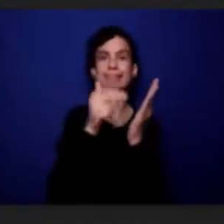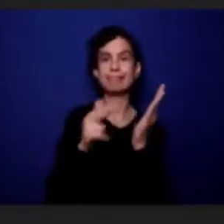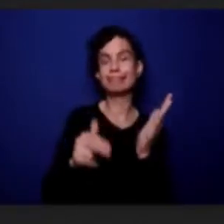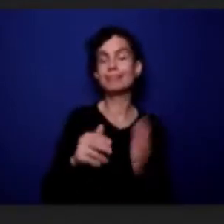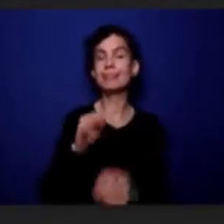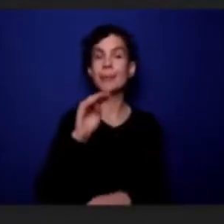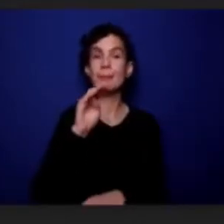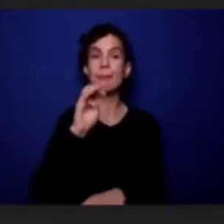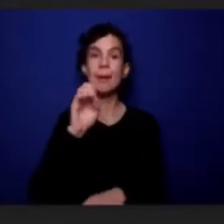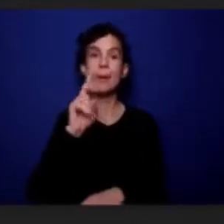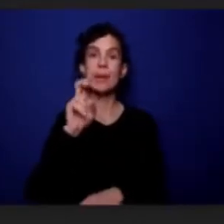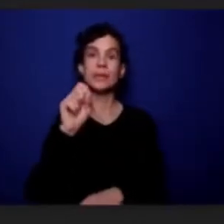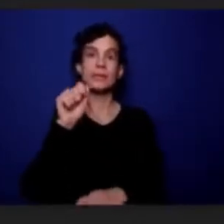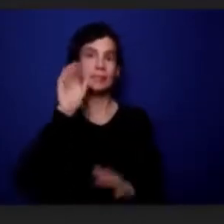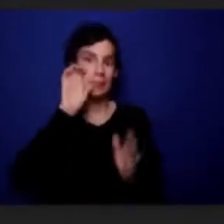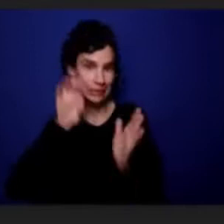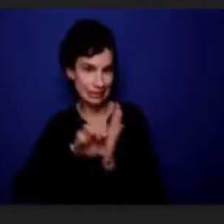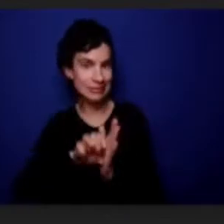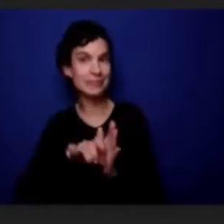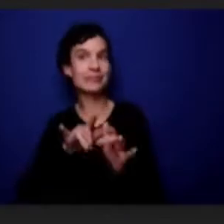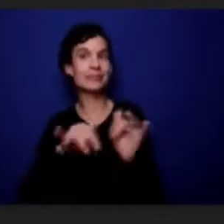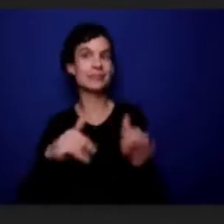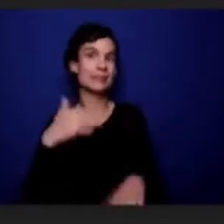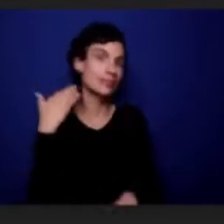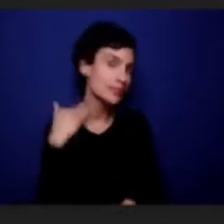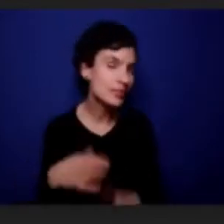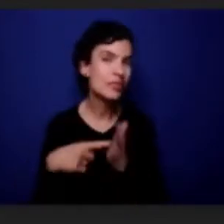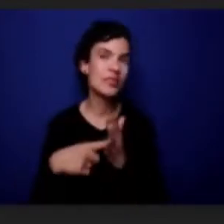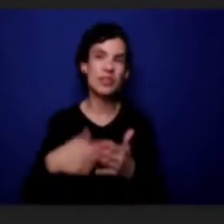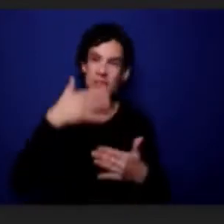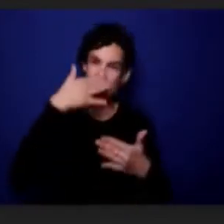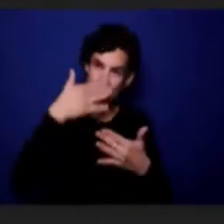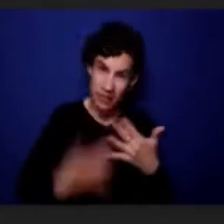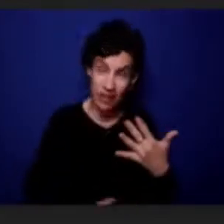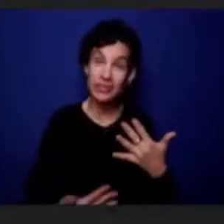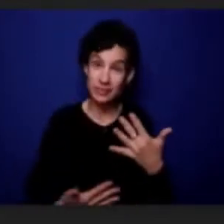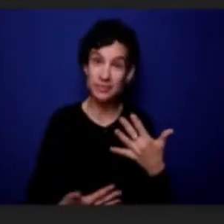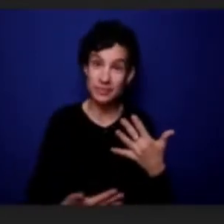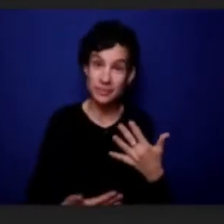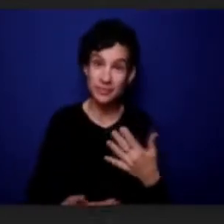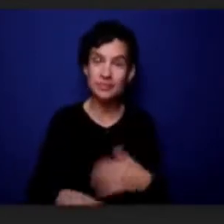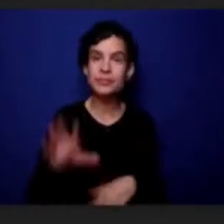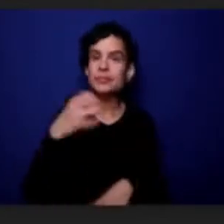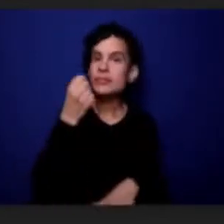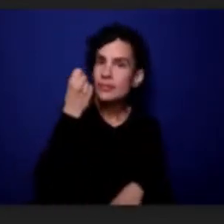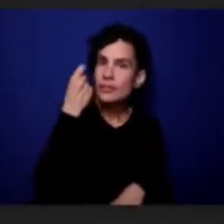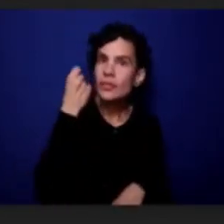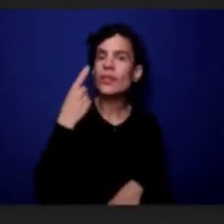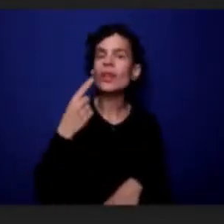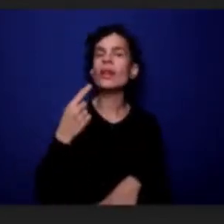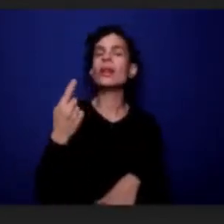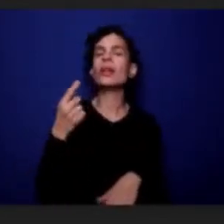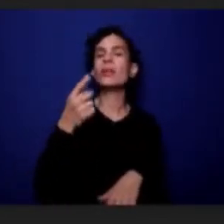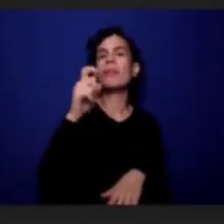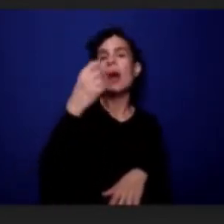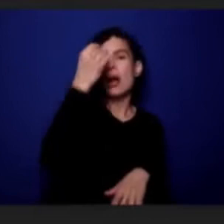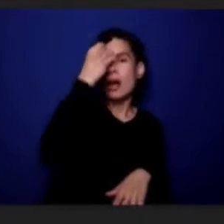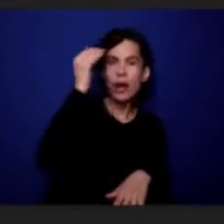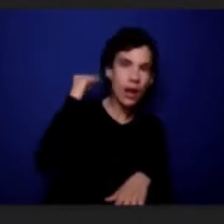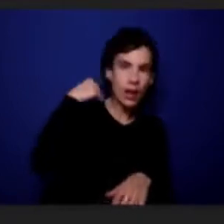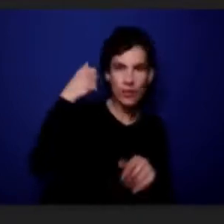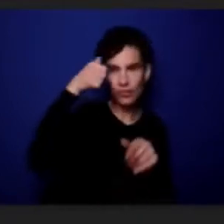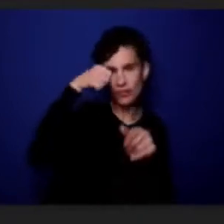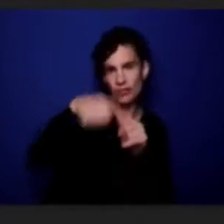reactions, but there is Rubens's slightly later painting of Medusa, also decapitated, also very bloody, lots of